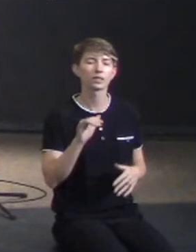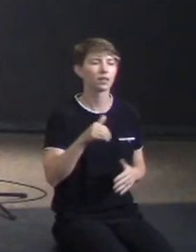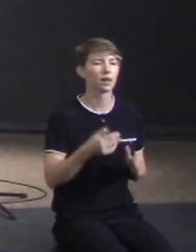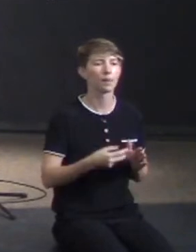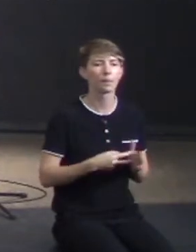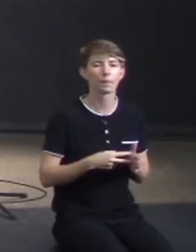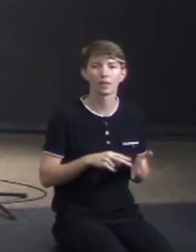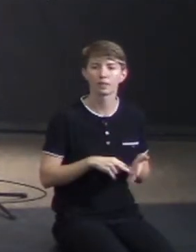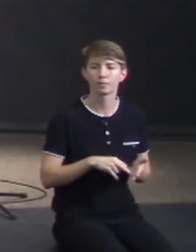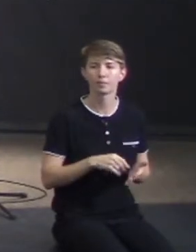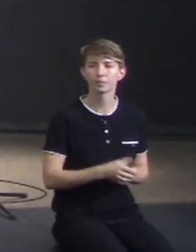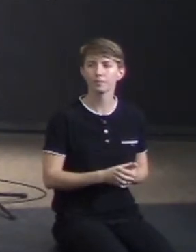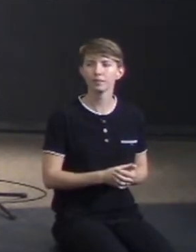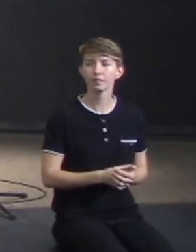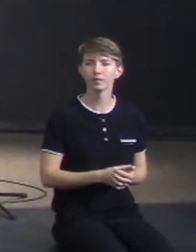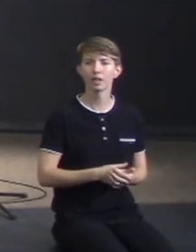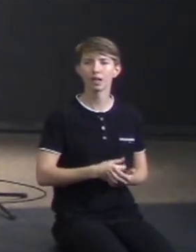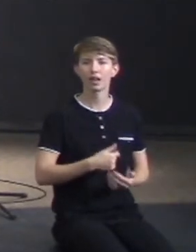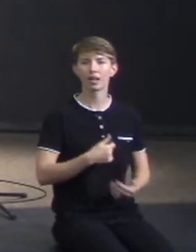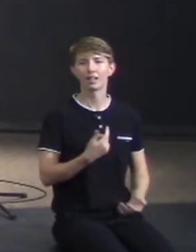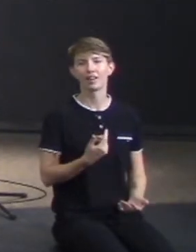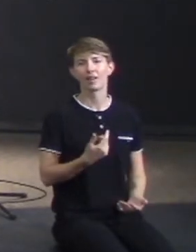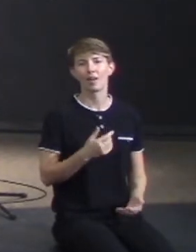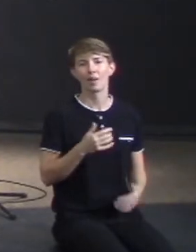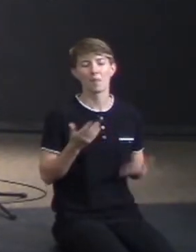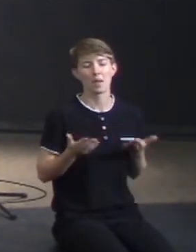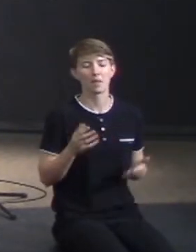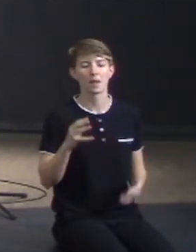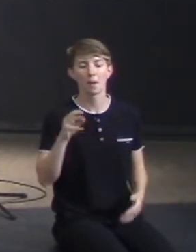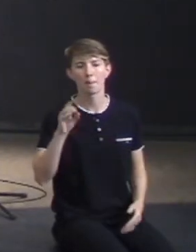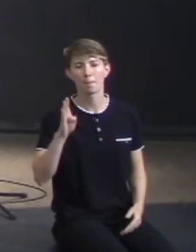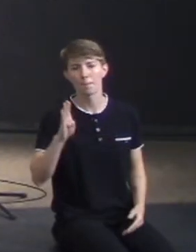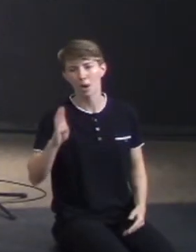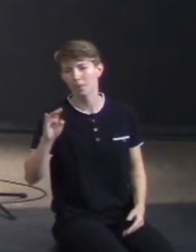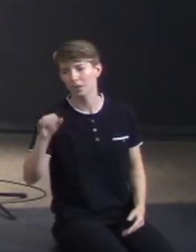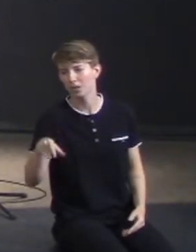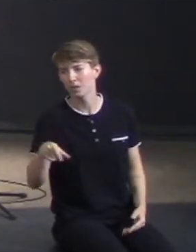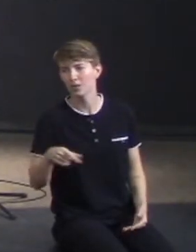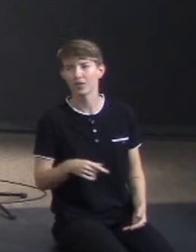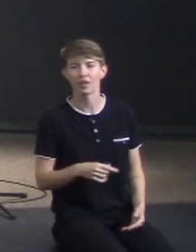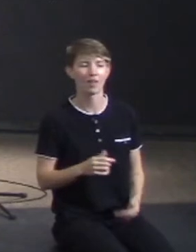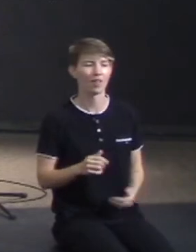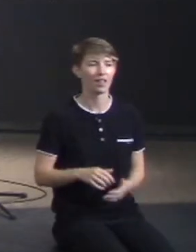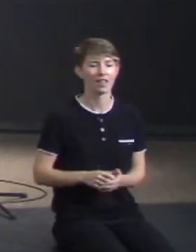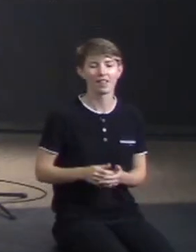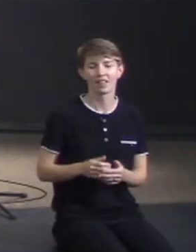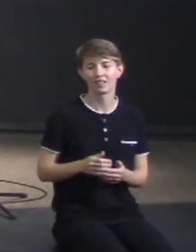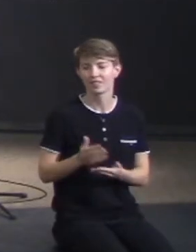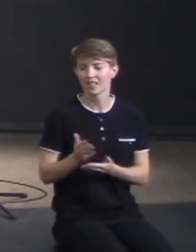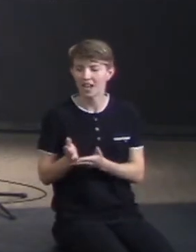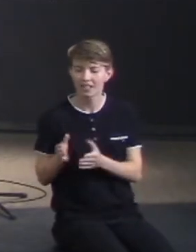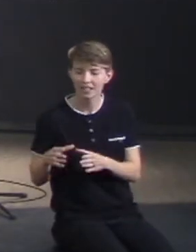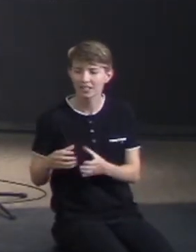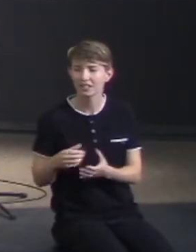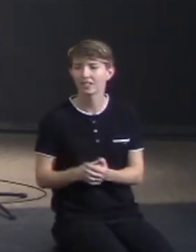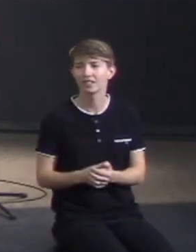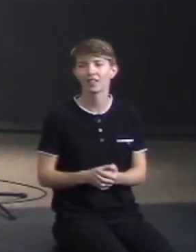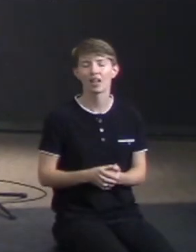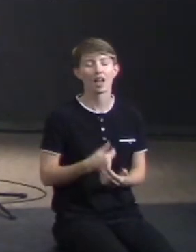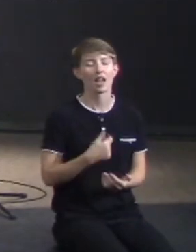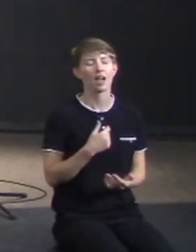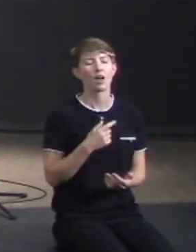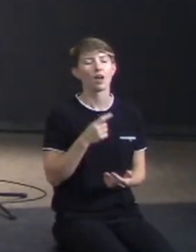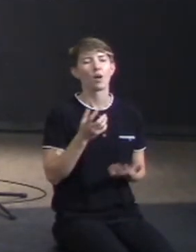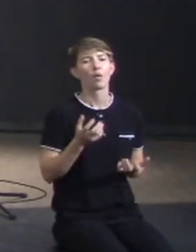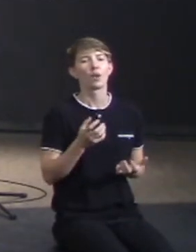for our barbecue. Okay, you know, those side dishes and all that, okay? So now let's put this into